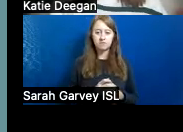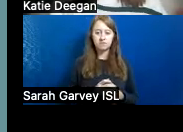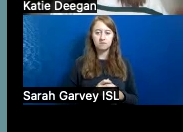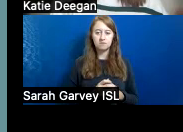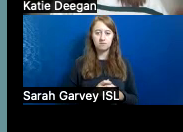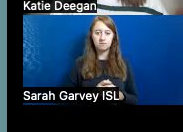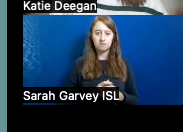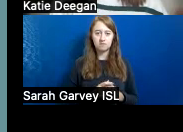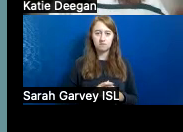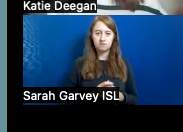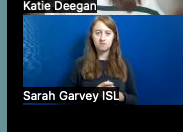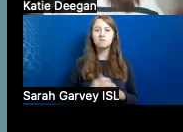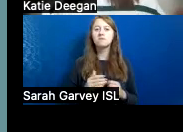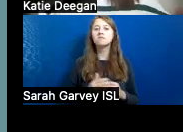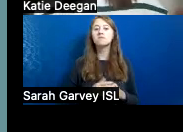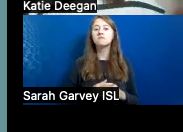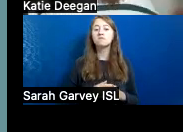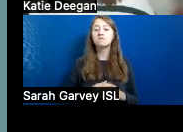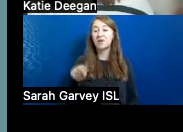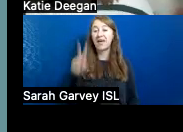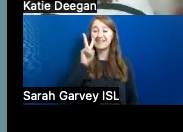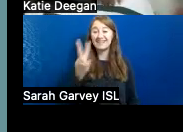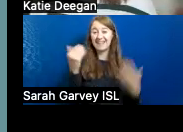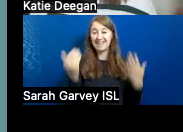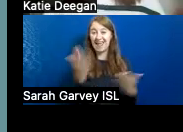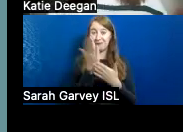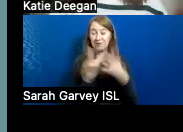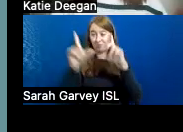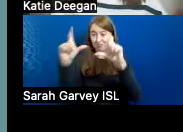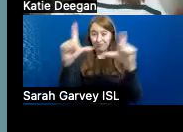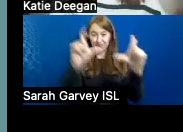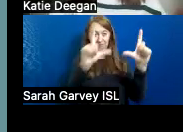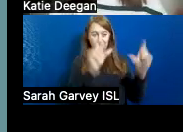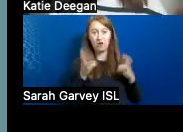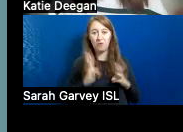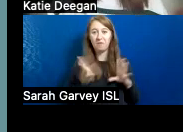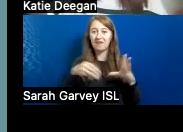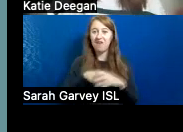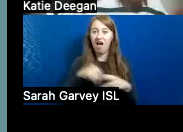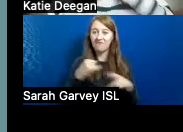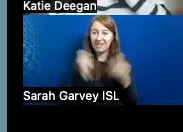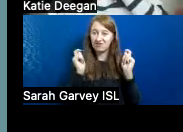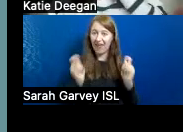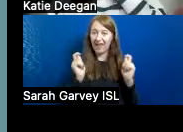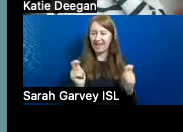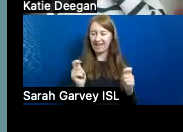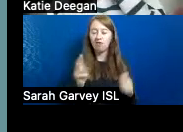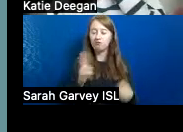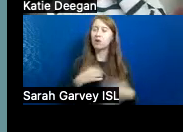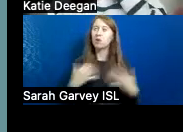sorry. So these are just some of the snapshots of some of the women engaging in our training. It really was a brilliant 6